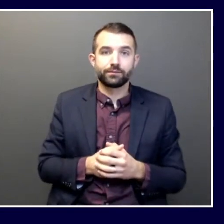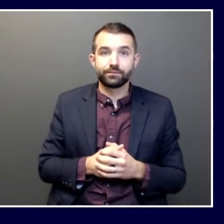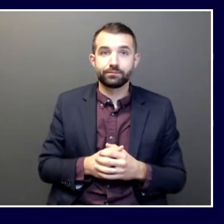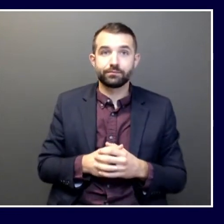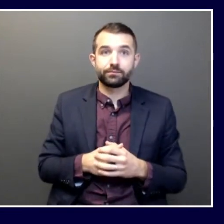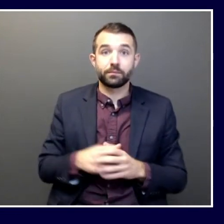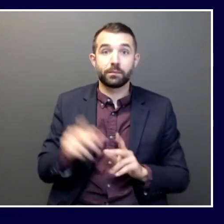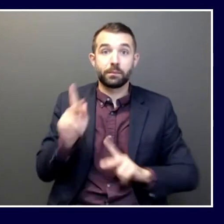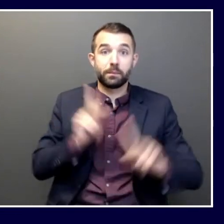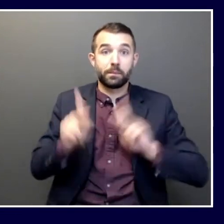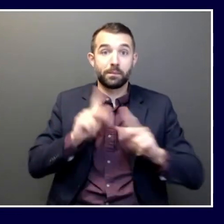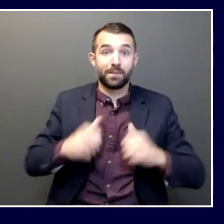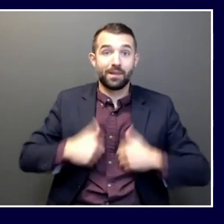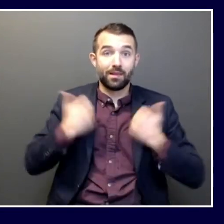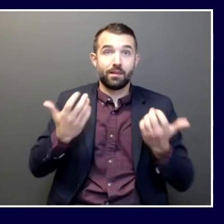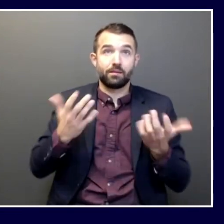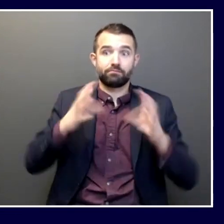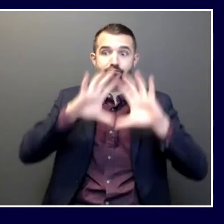morning,